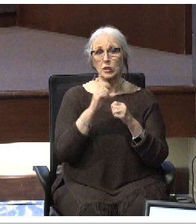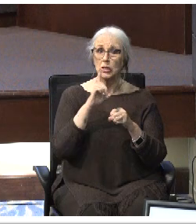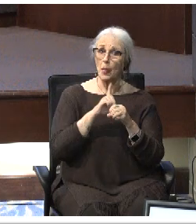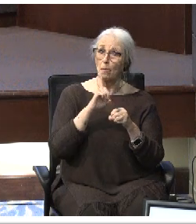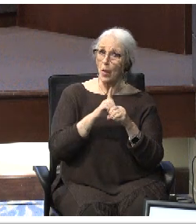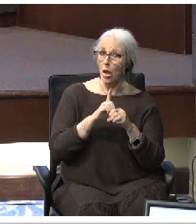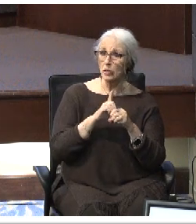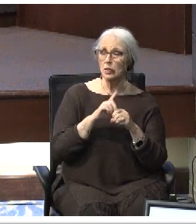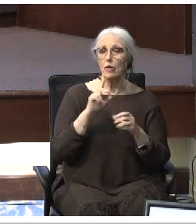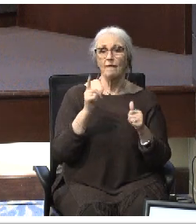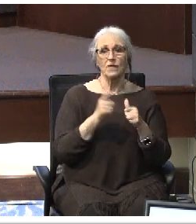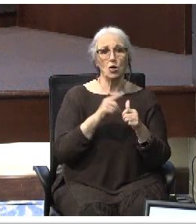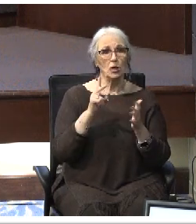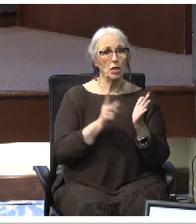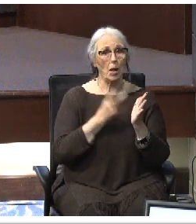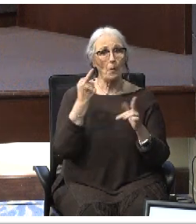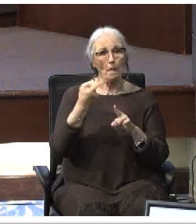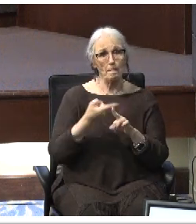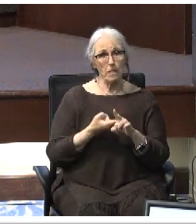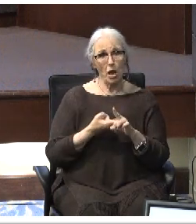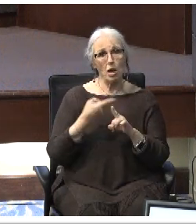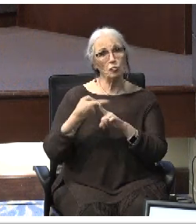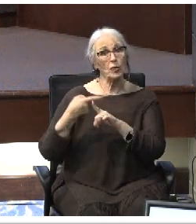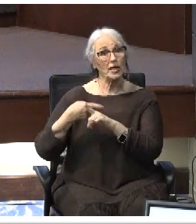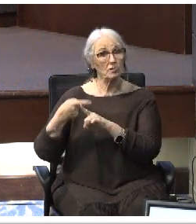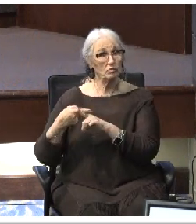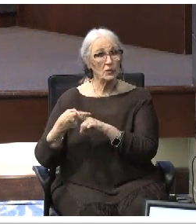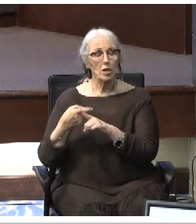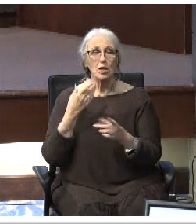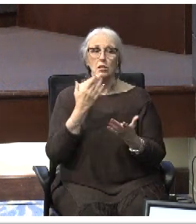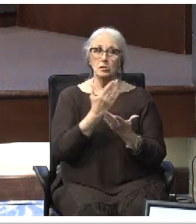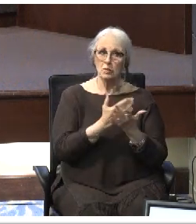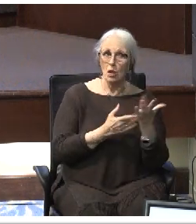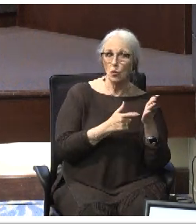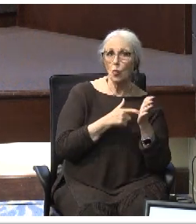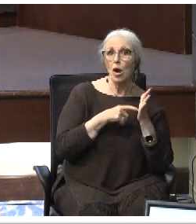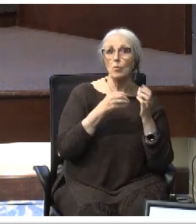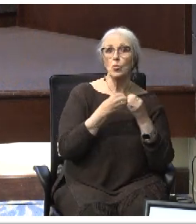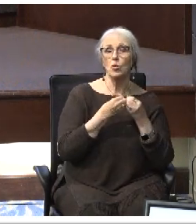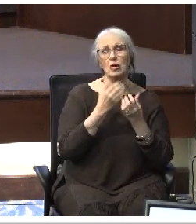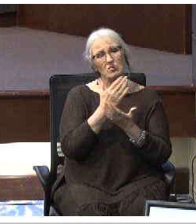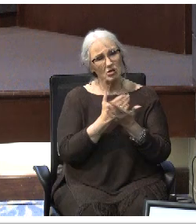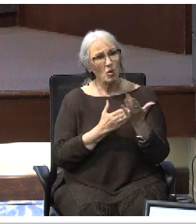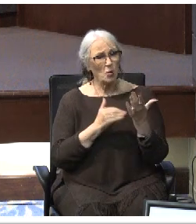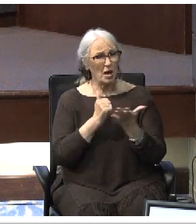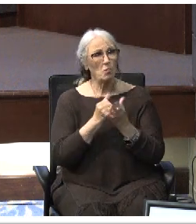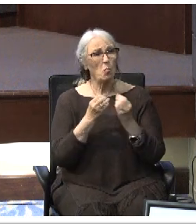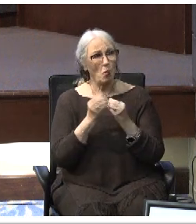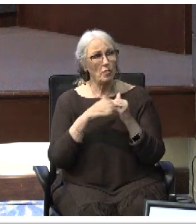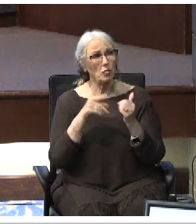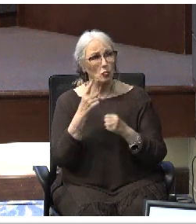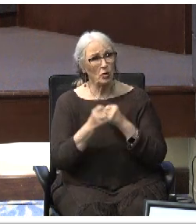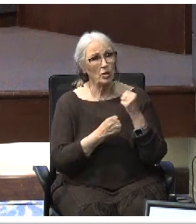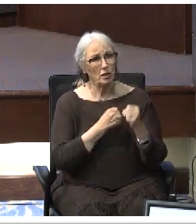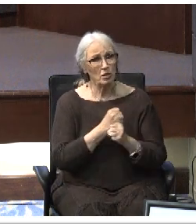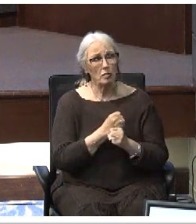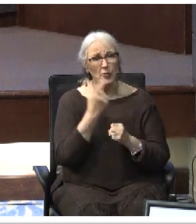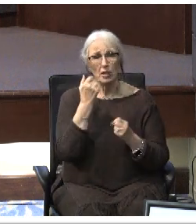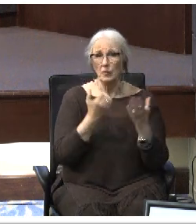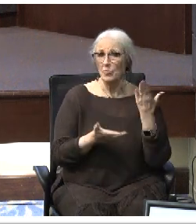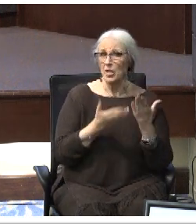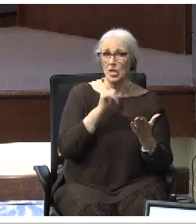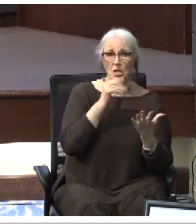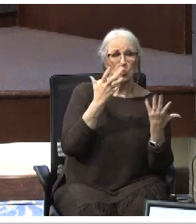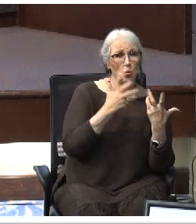maybe first couple months rent. Some people might need a little bit more. We've helped people longer than a year in this program just because it might not have worked out for them